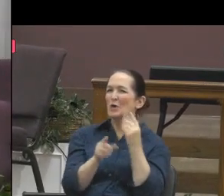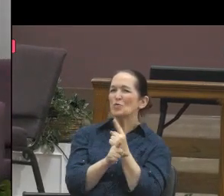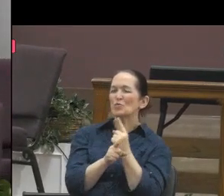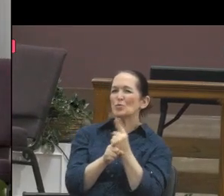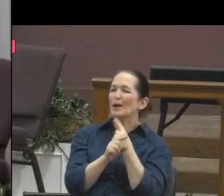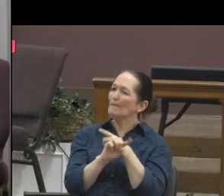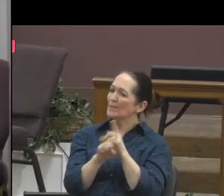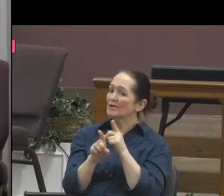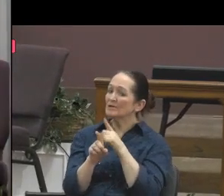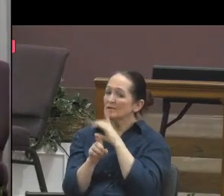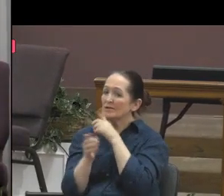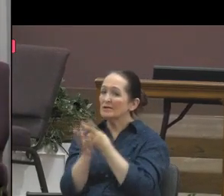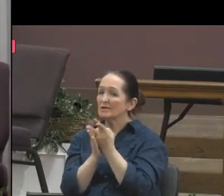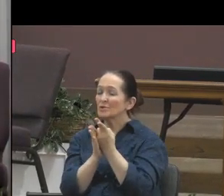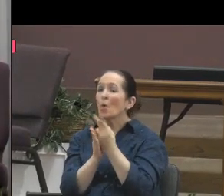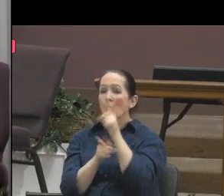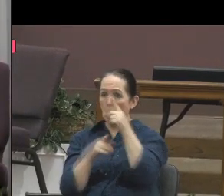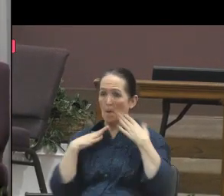One body,